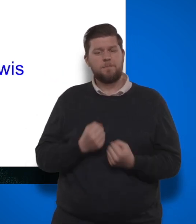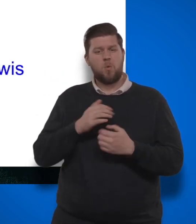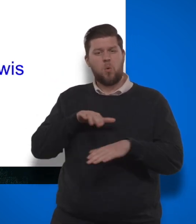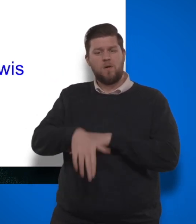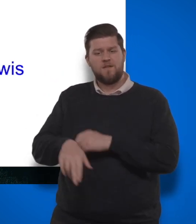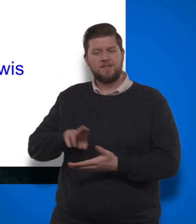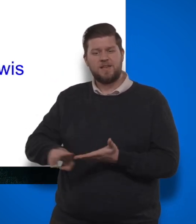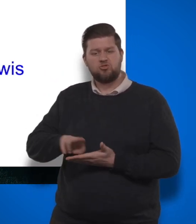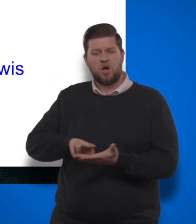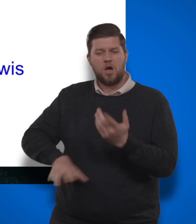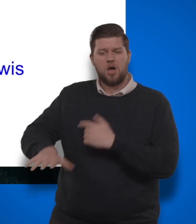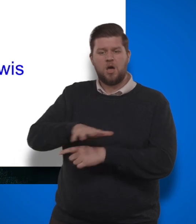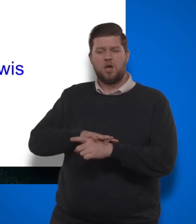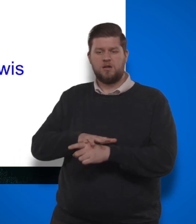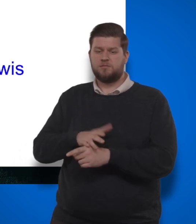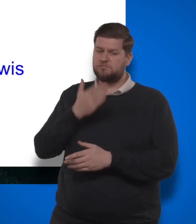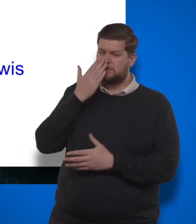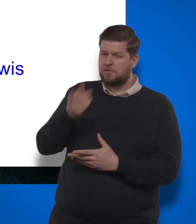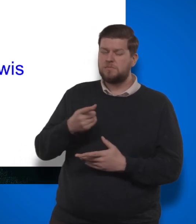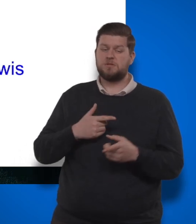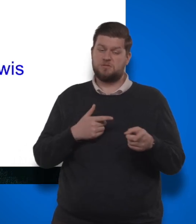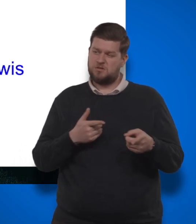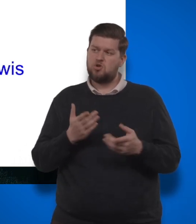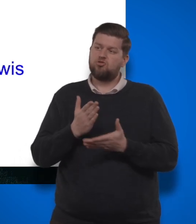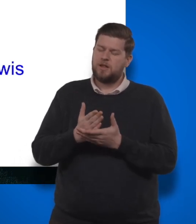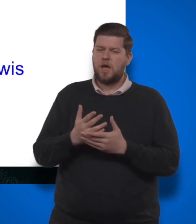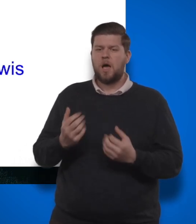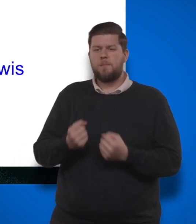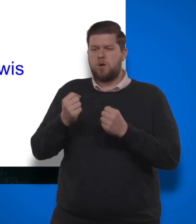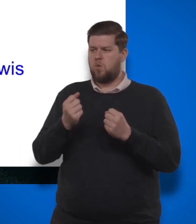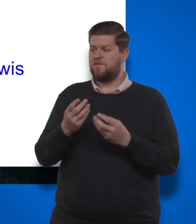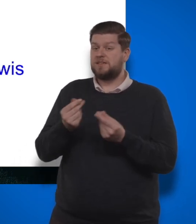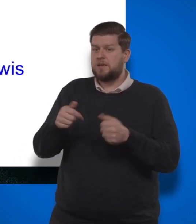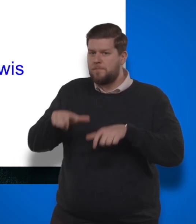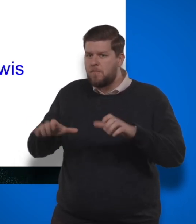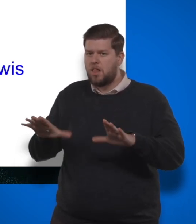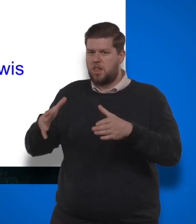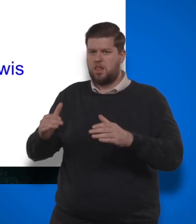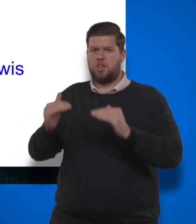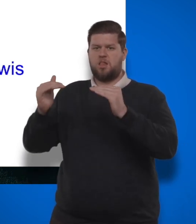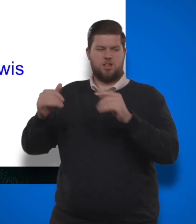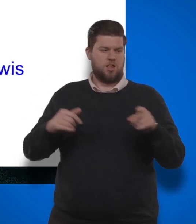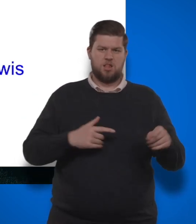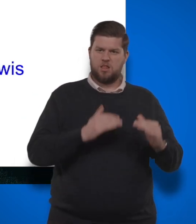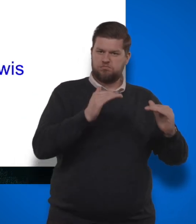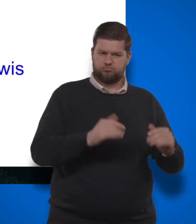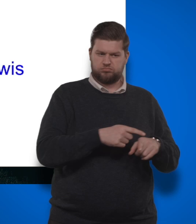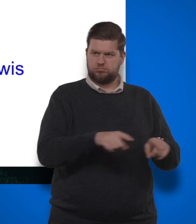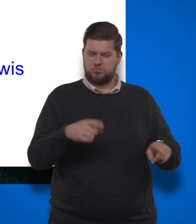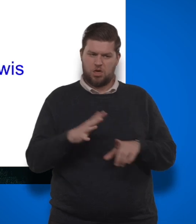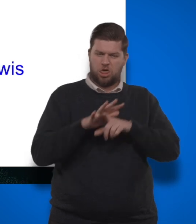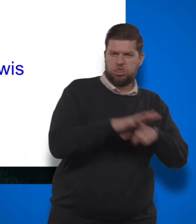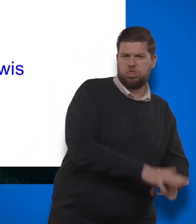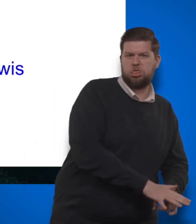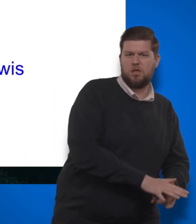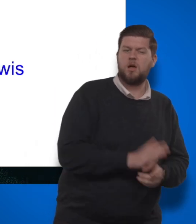some men over other men." Well, the language is rather dated, but you can see the force of the statement.